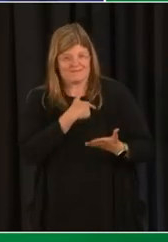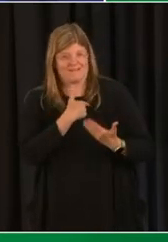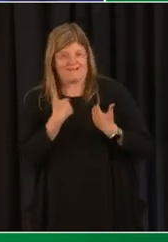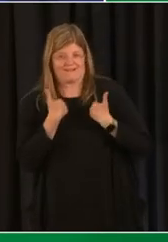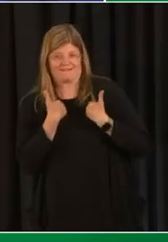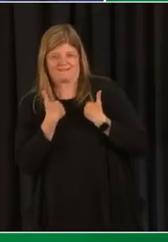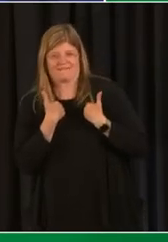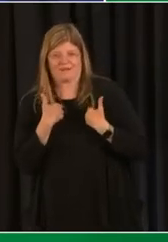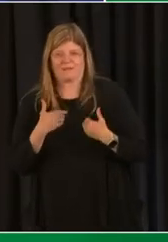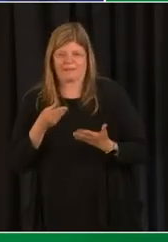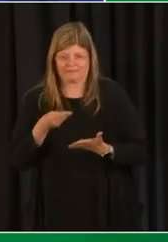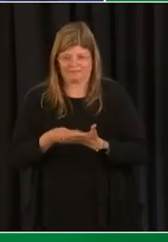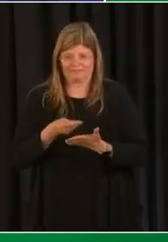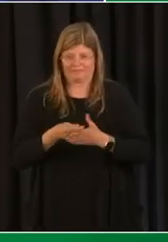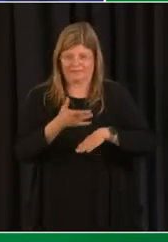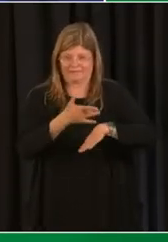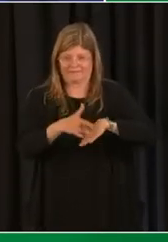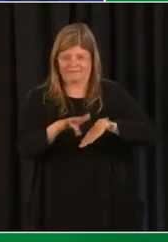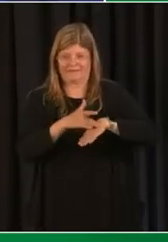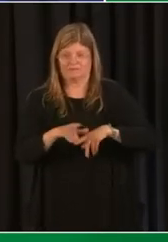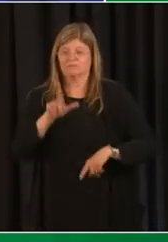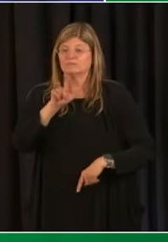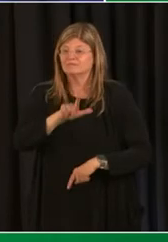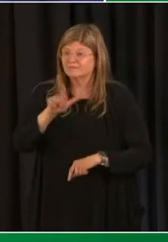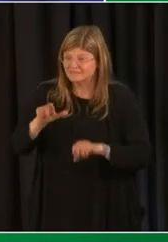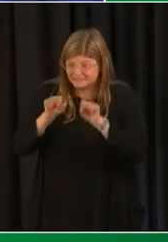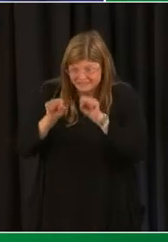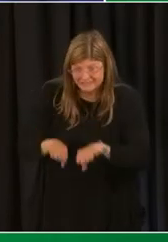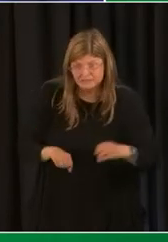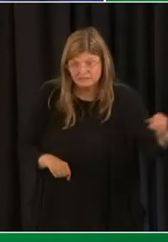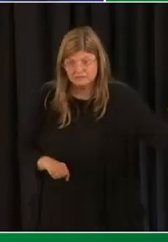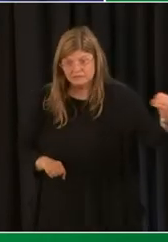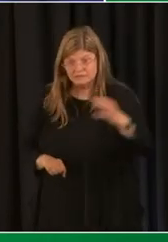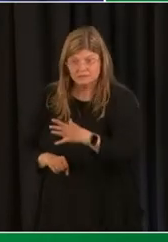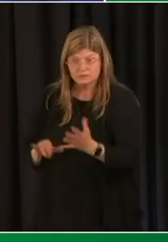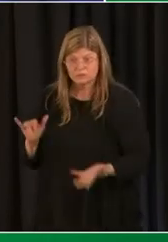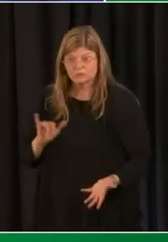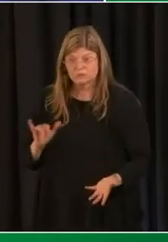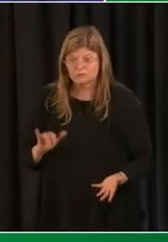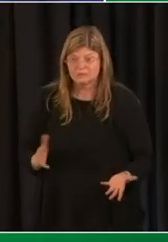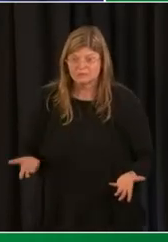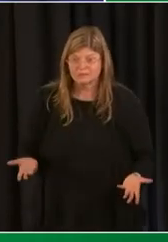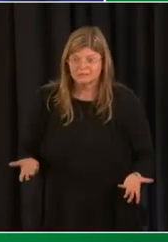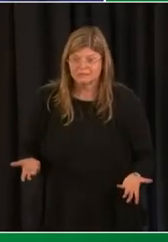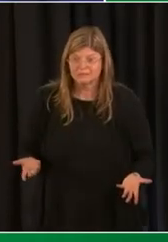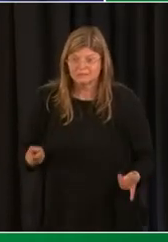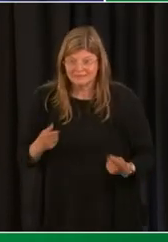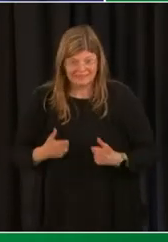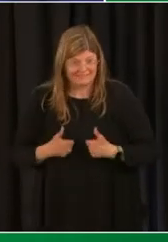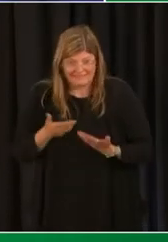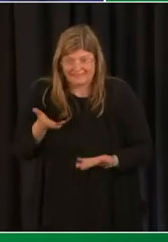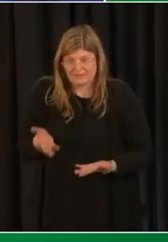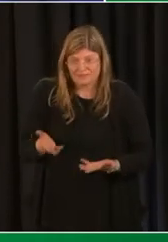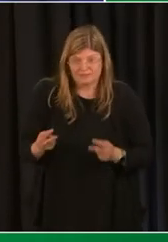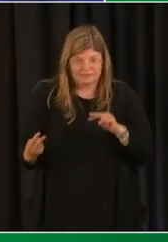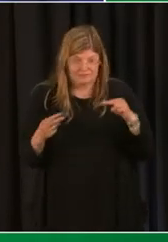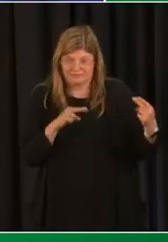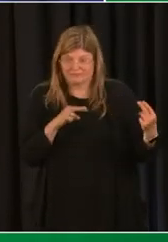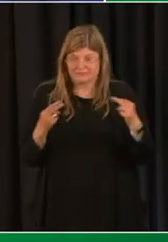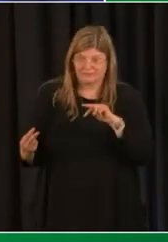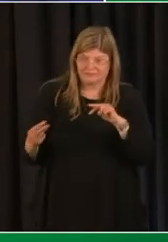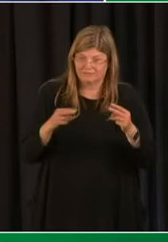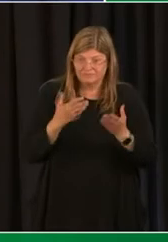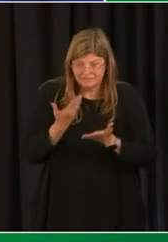And I'll say landlords can submit as well on behalf of their tenants, and we will contact the tenant to ask them to